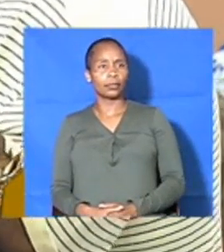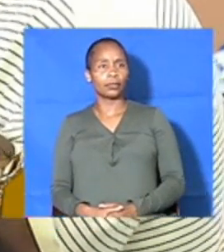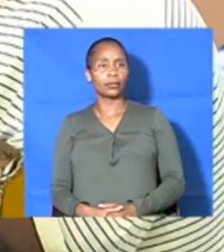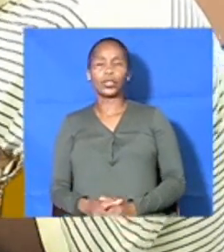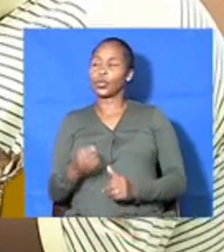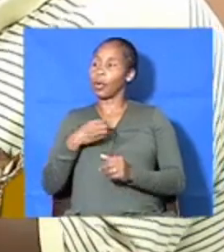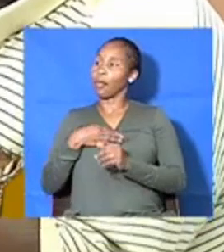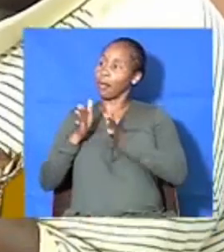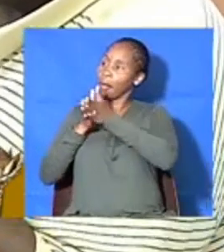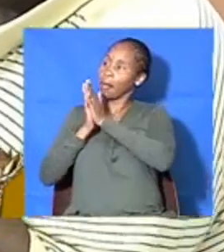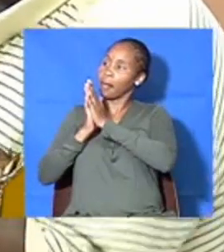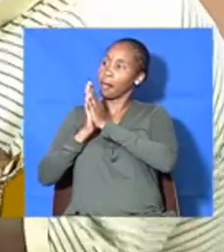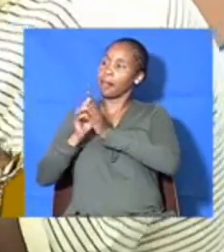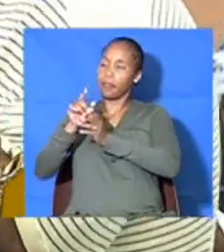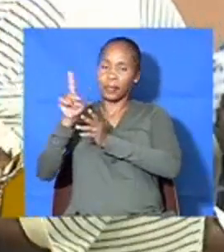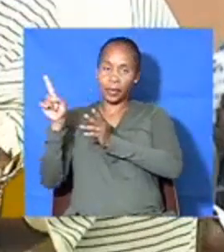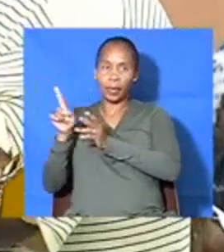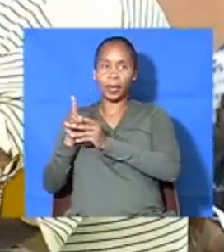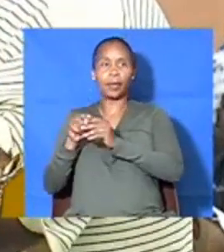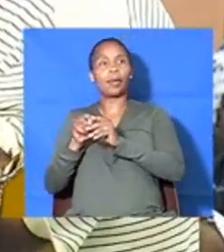I'm contaminated by flu.